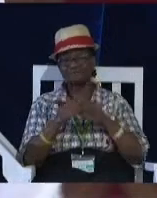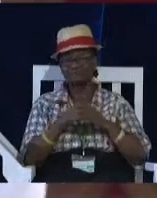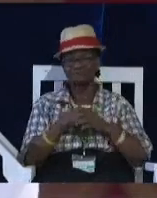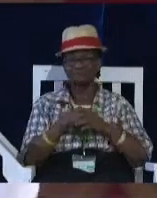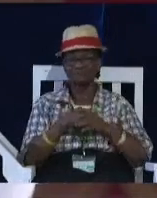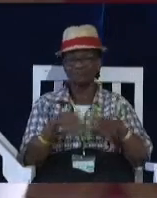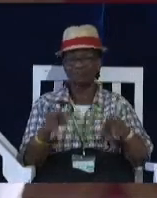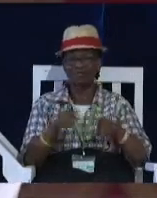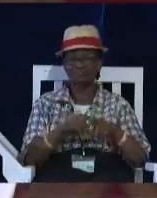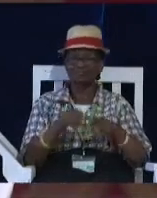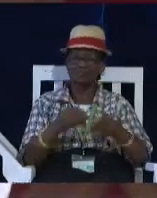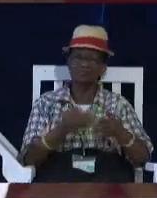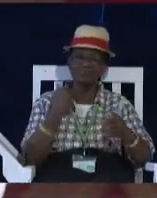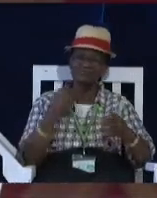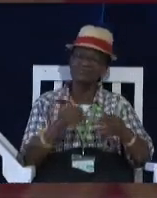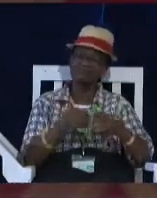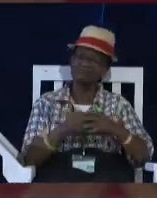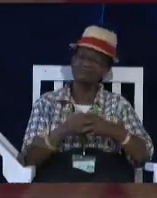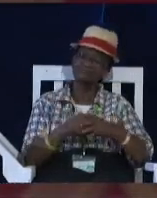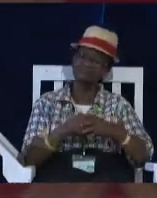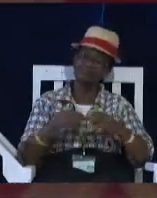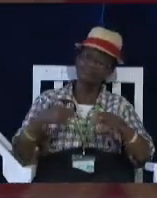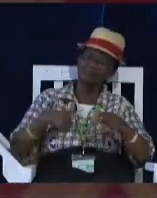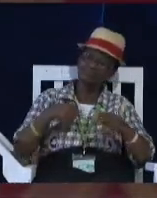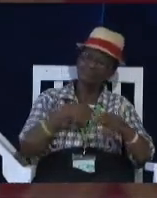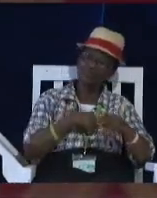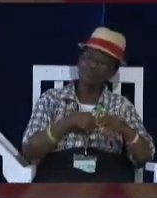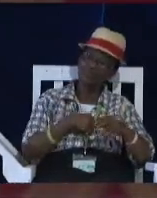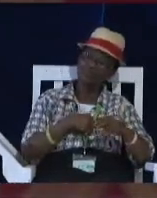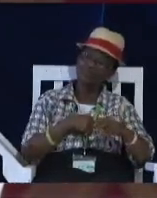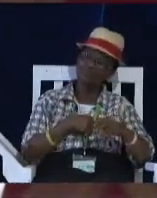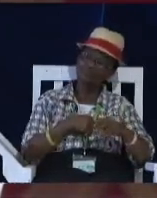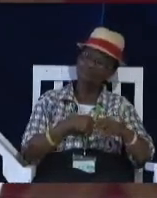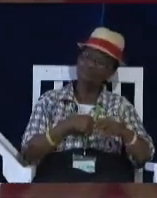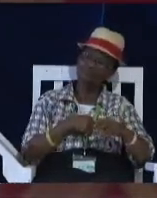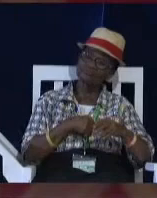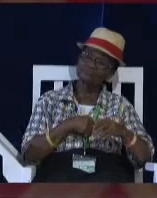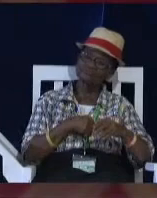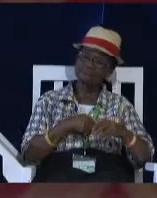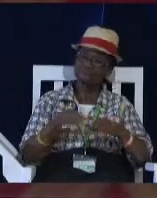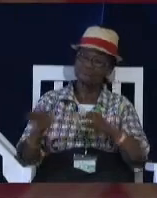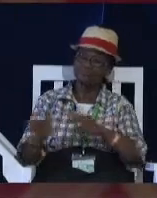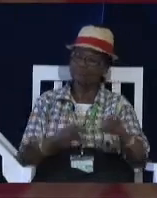So before we come around and do the anointing,